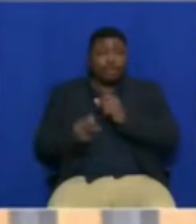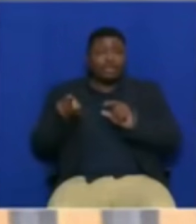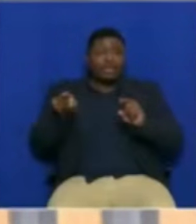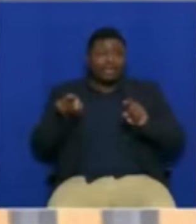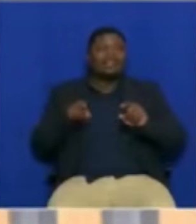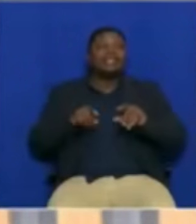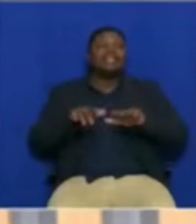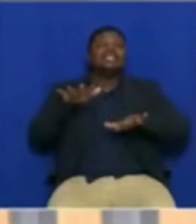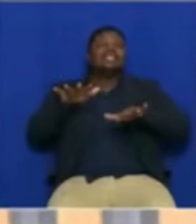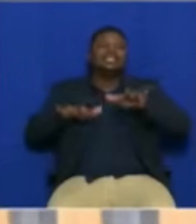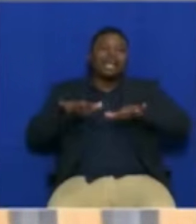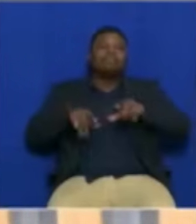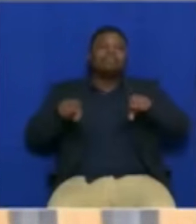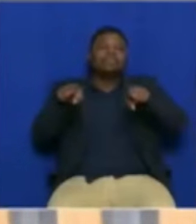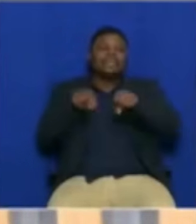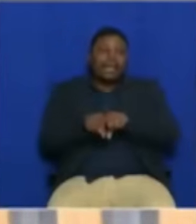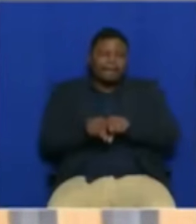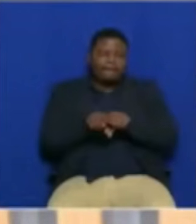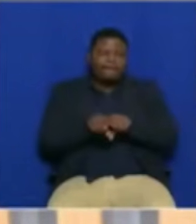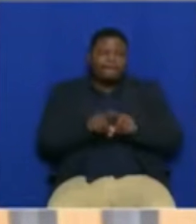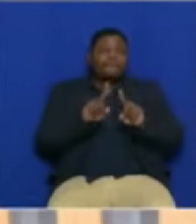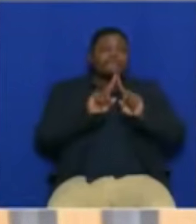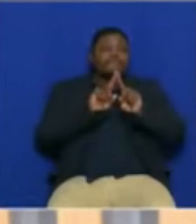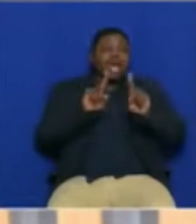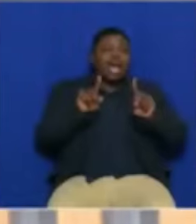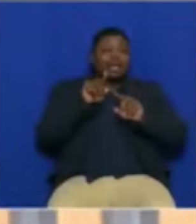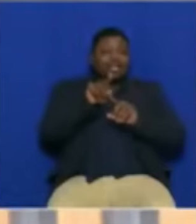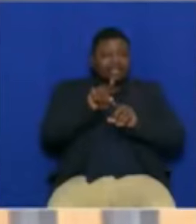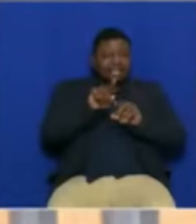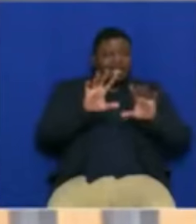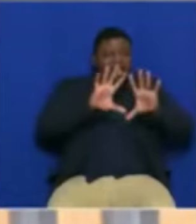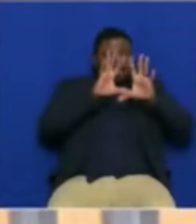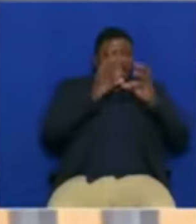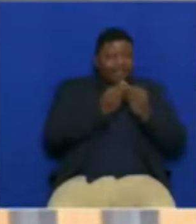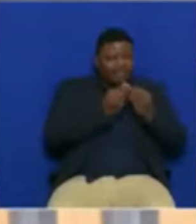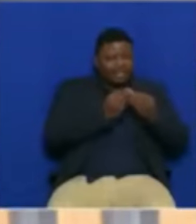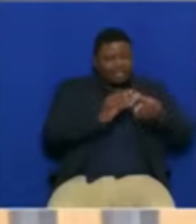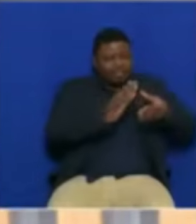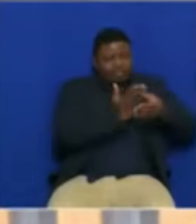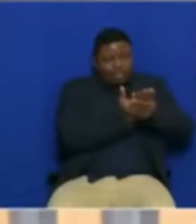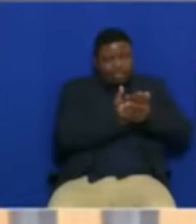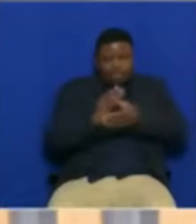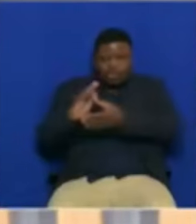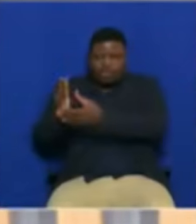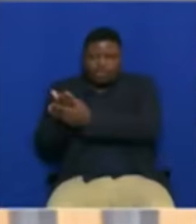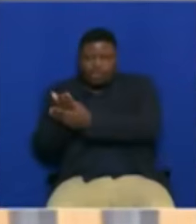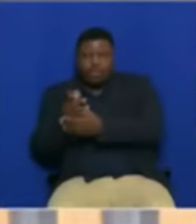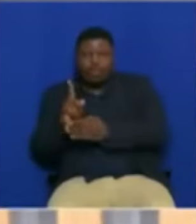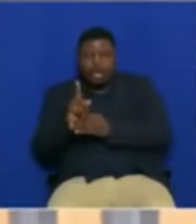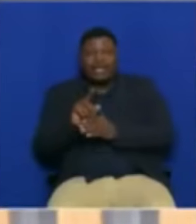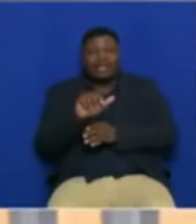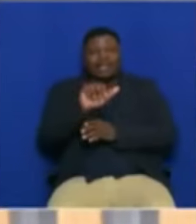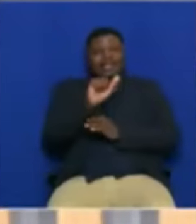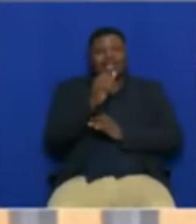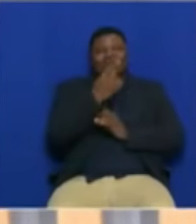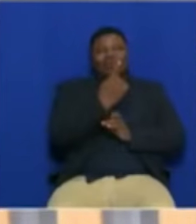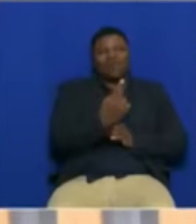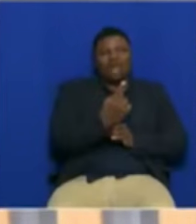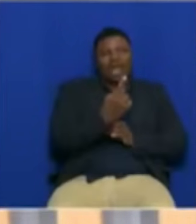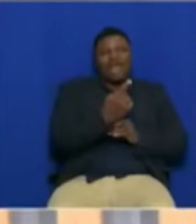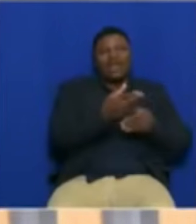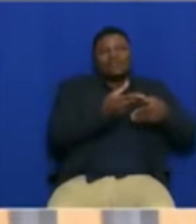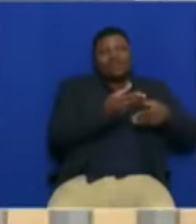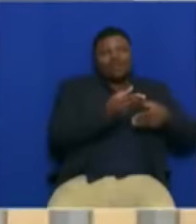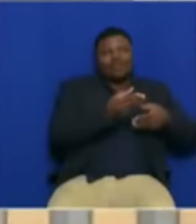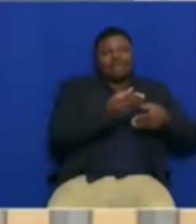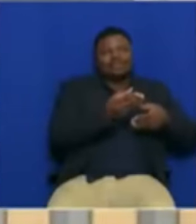that there was in those dockets was the A1 statements. Did I mishear you? The Cape